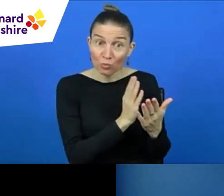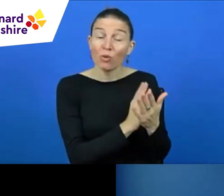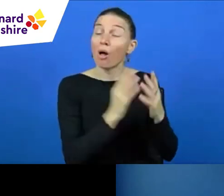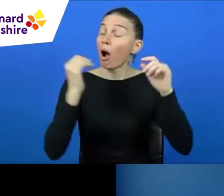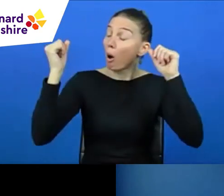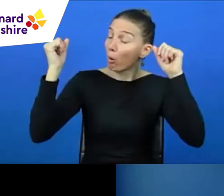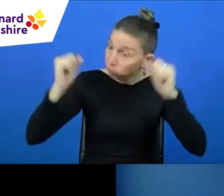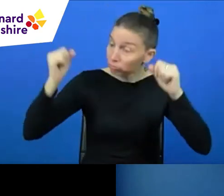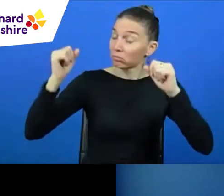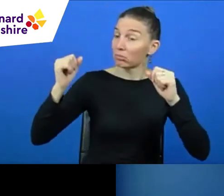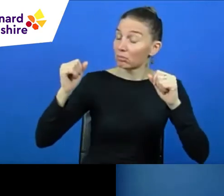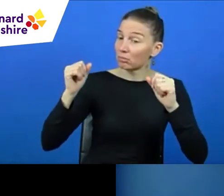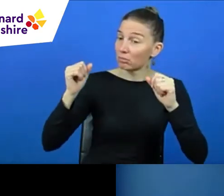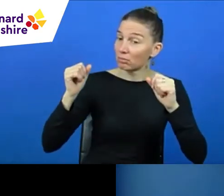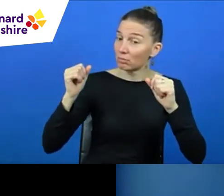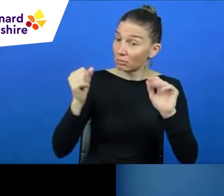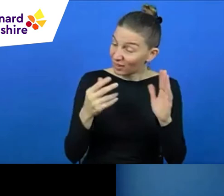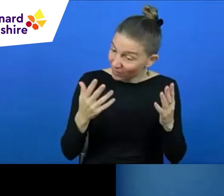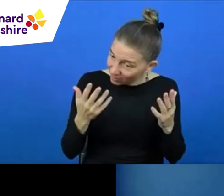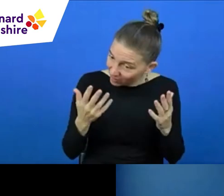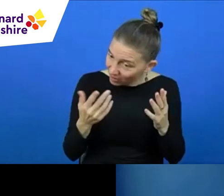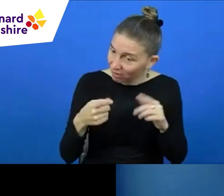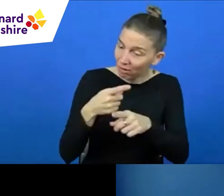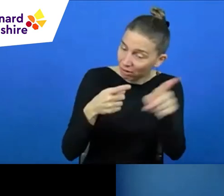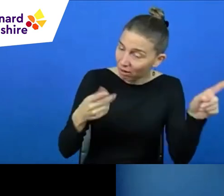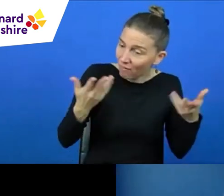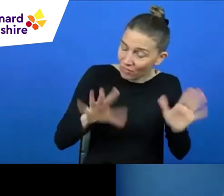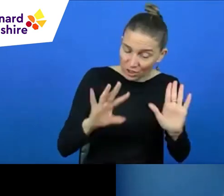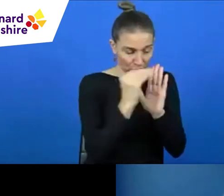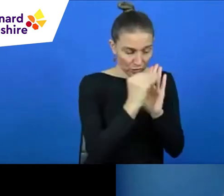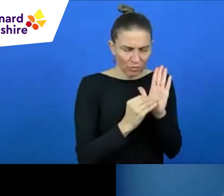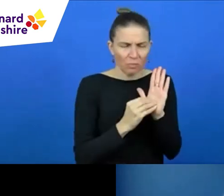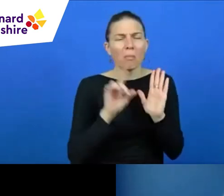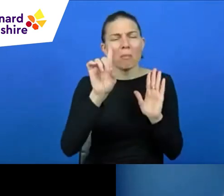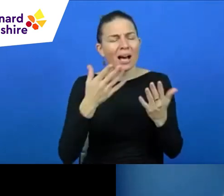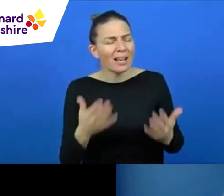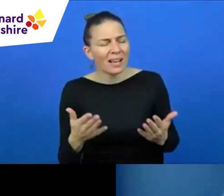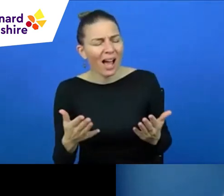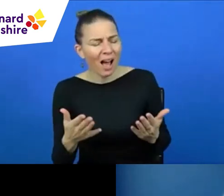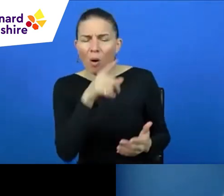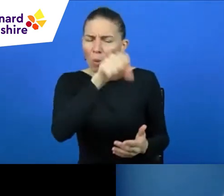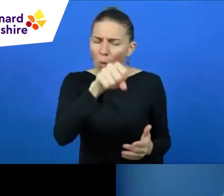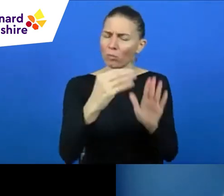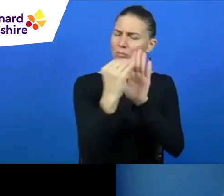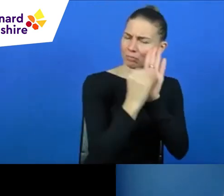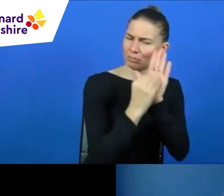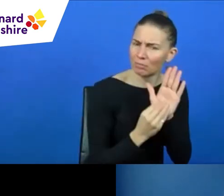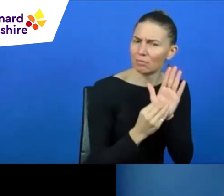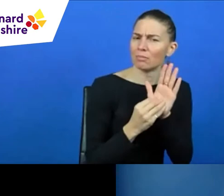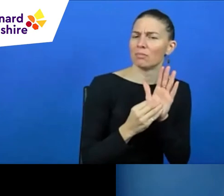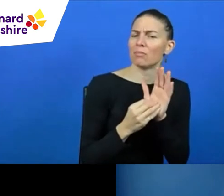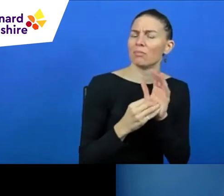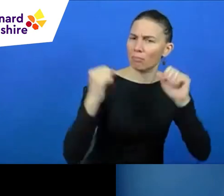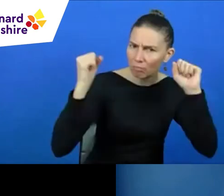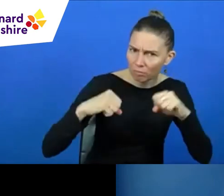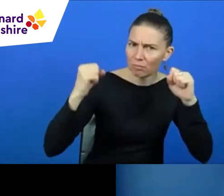real tangible progress. Have you seen, I mean, whether it's geographic or